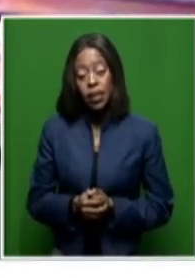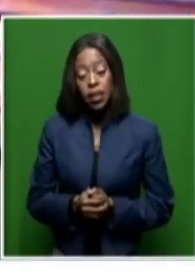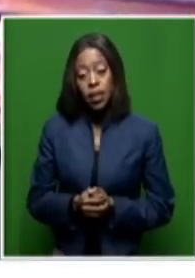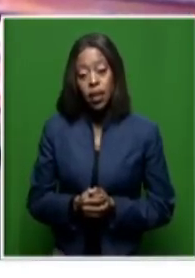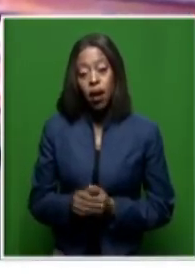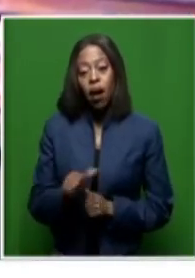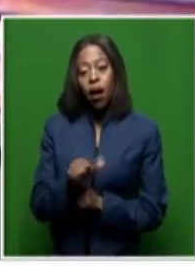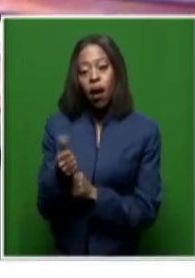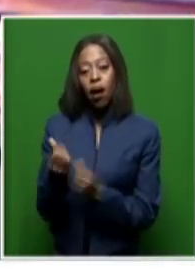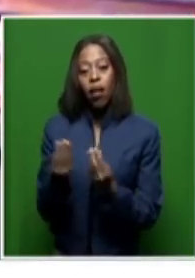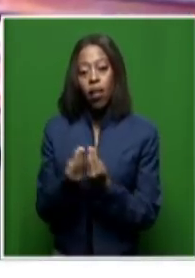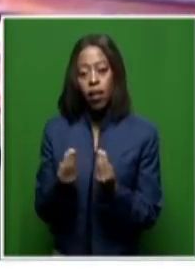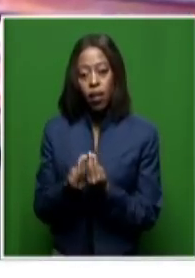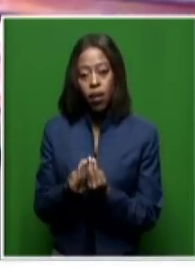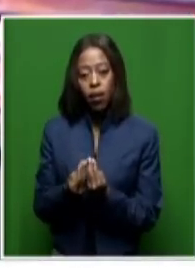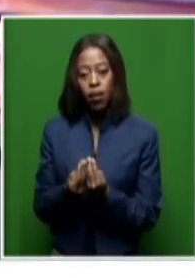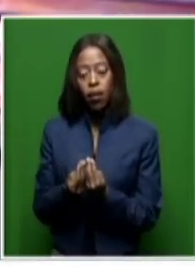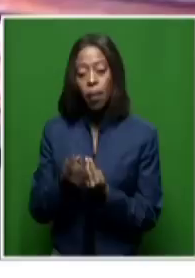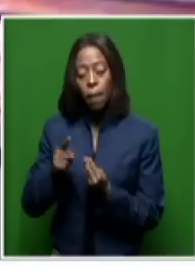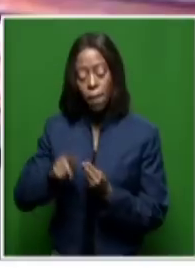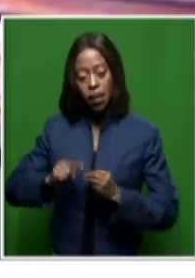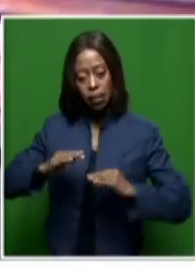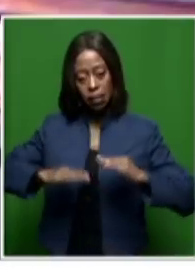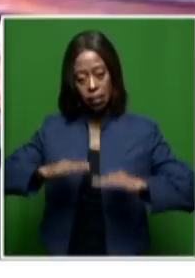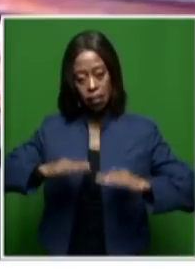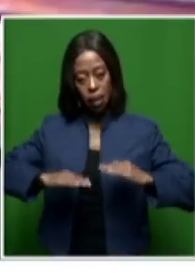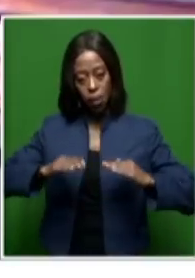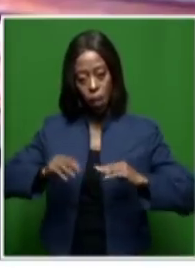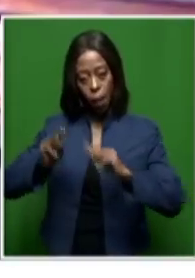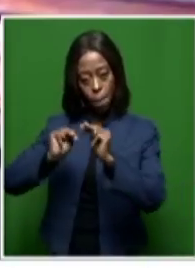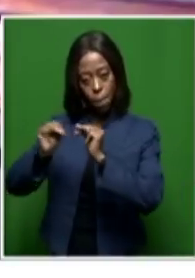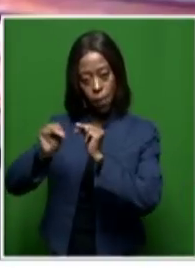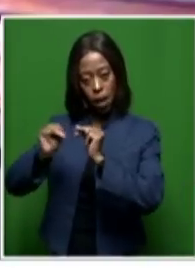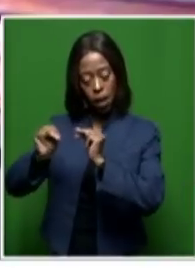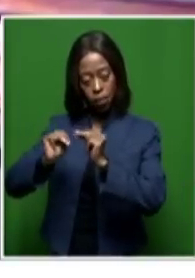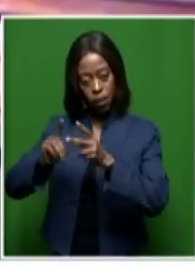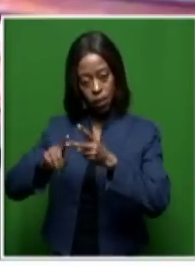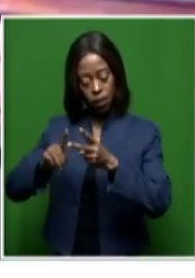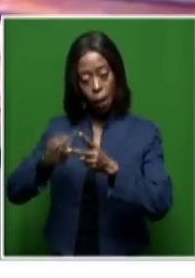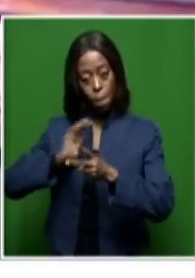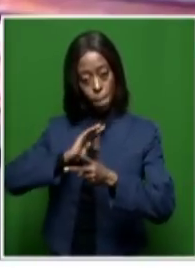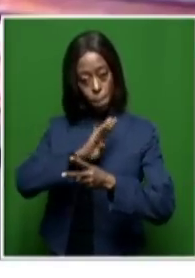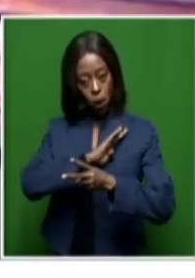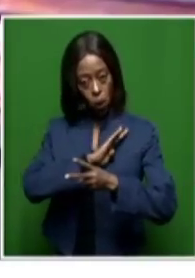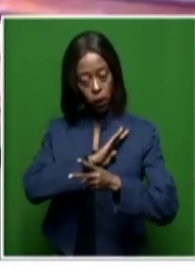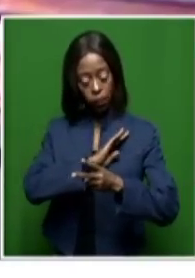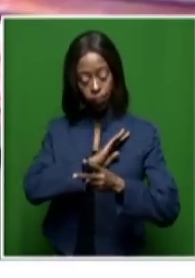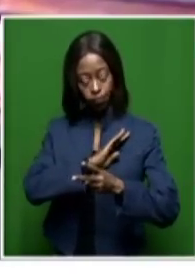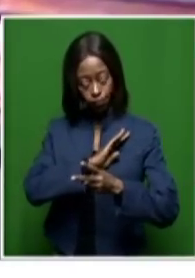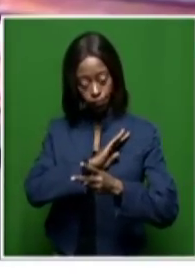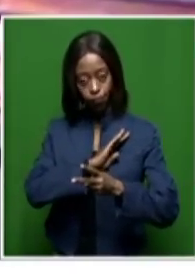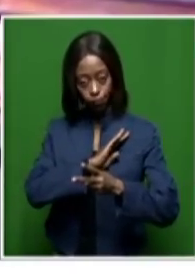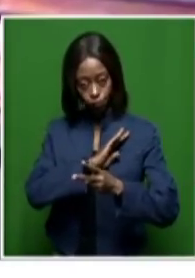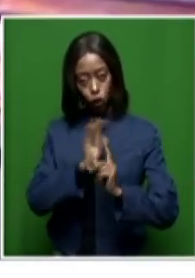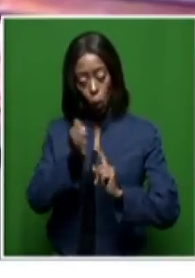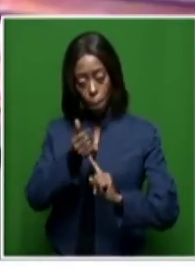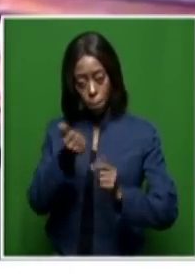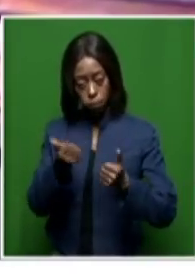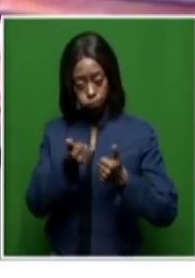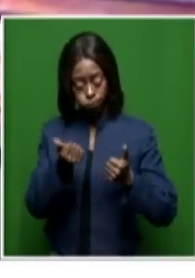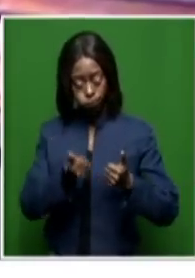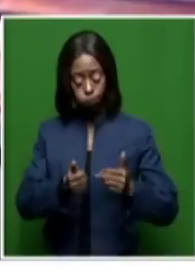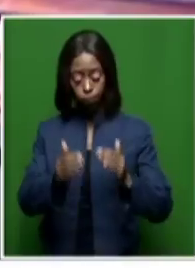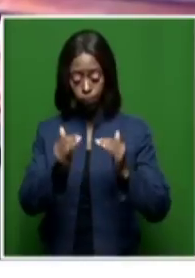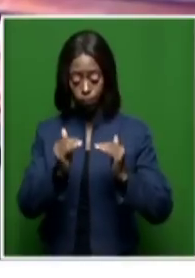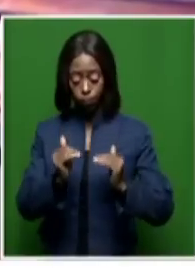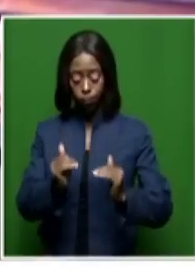Among others, was to bring stability at the level of management and at the level of the board. That has been achieved.